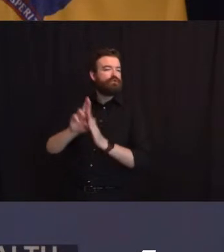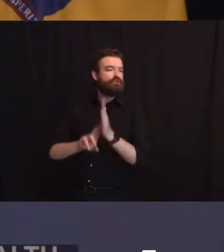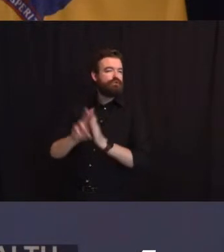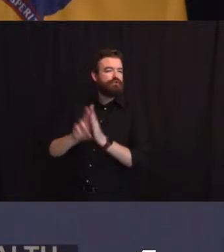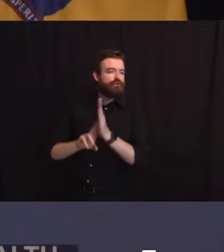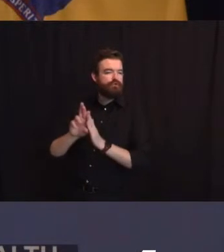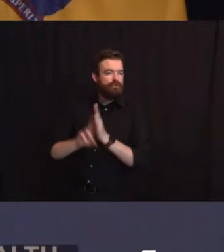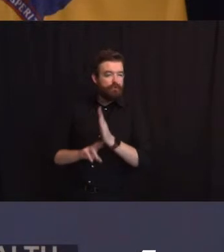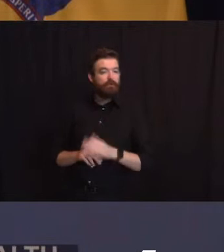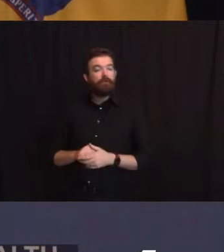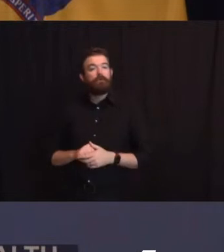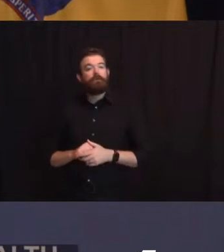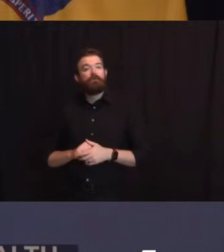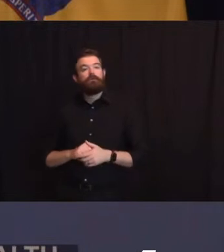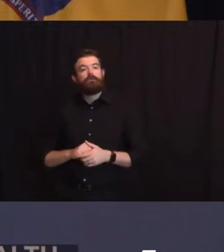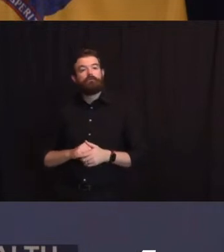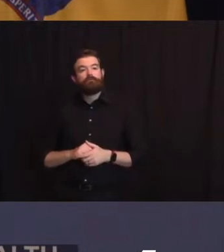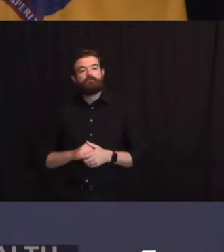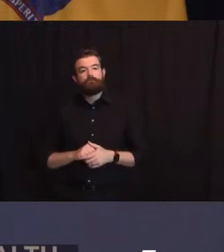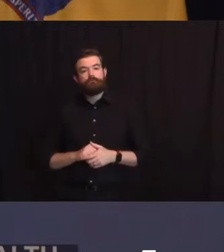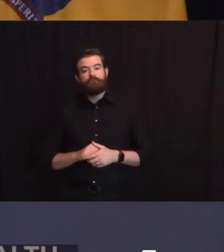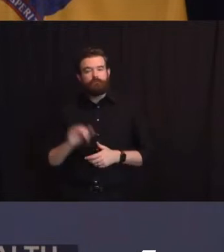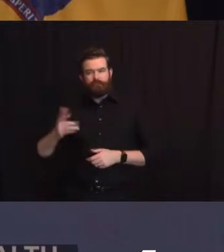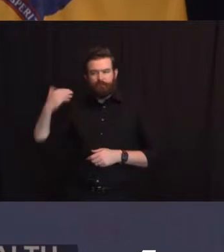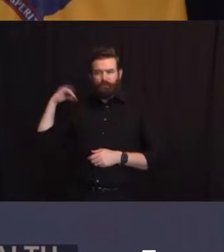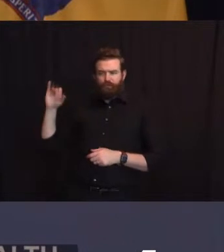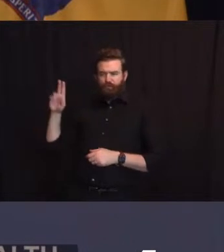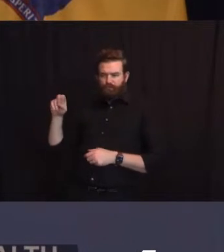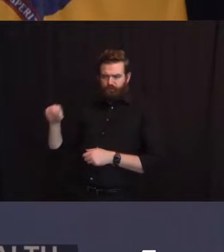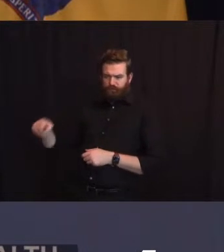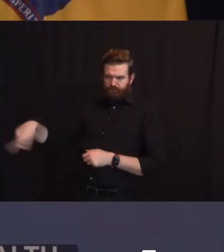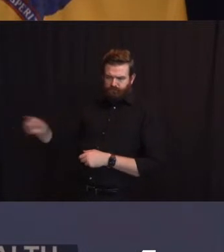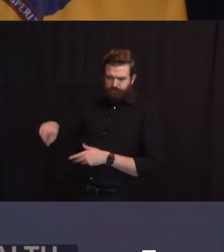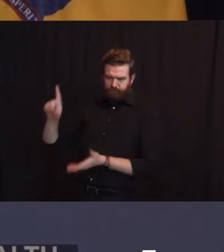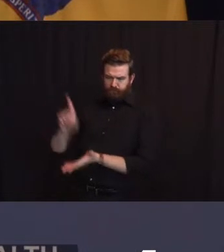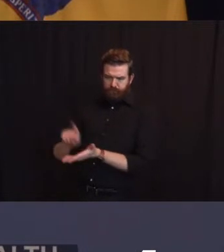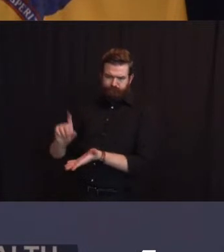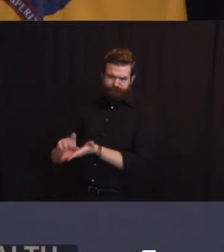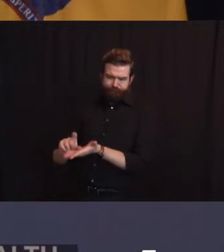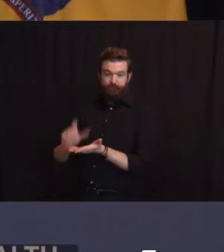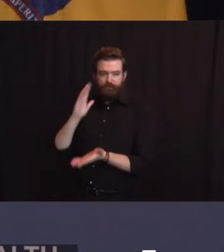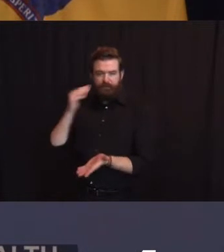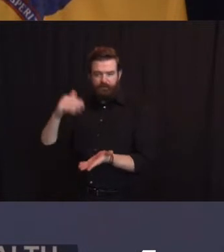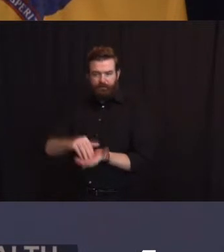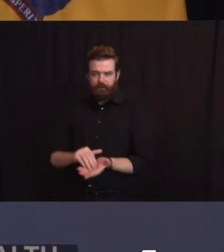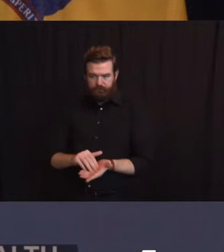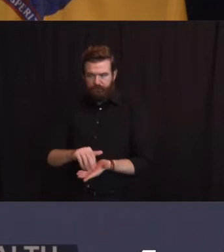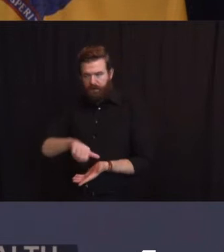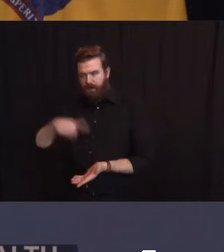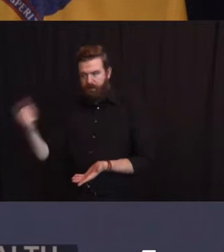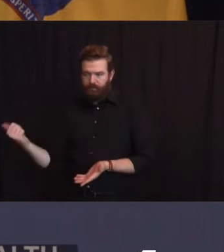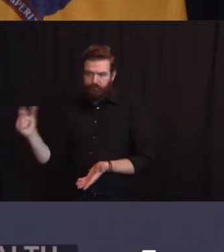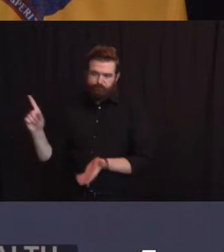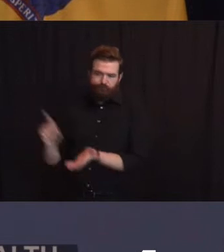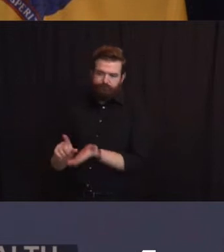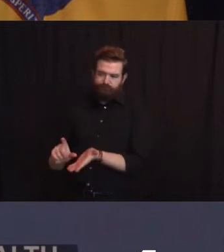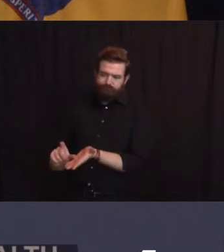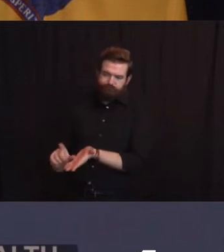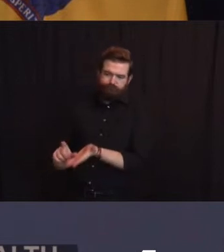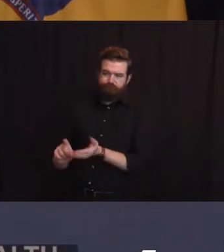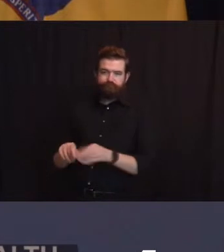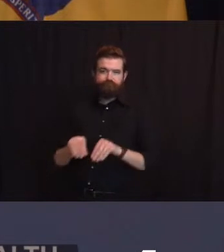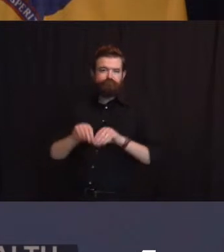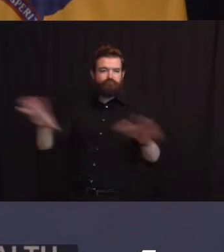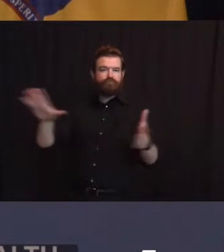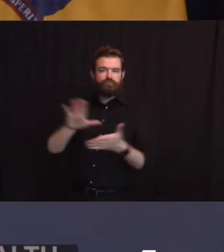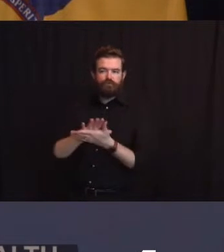So I think sometime in June would be my guess, where you'll get the whole catechism in terms of what the protocols are. And even then, because the